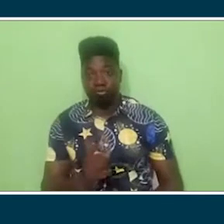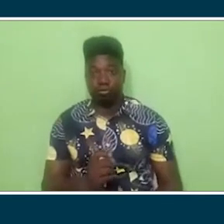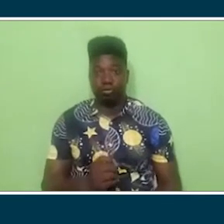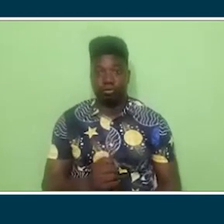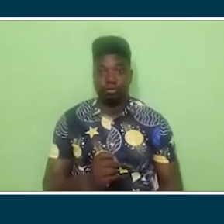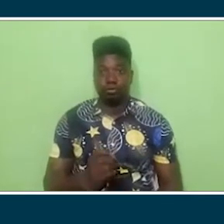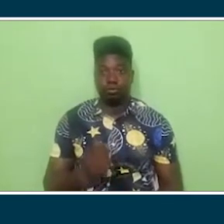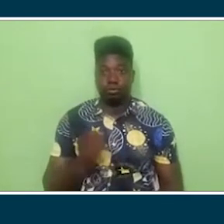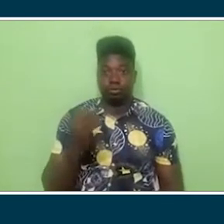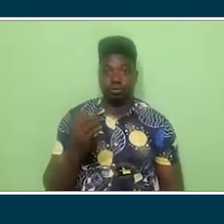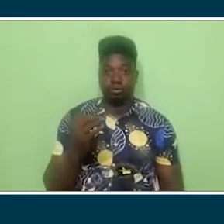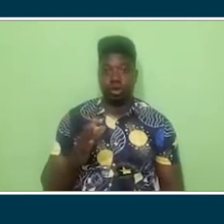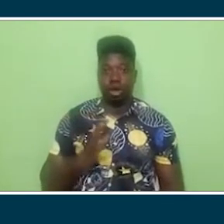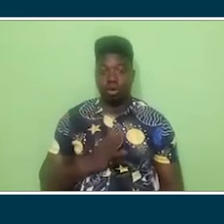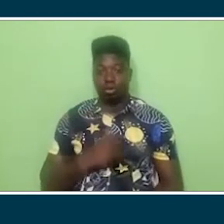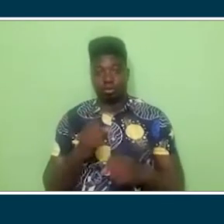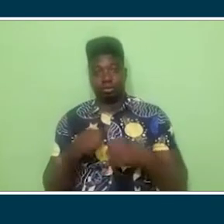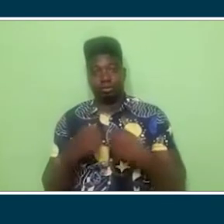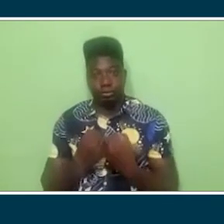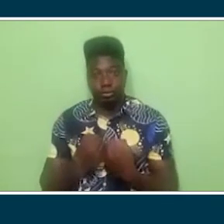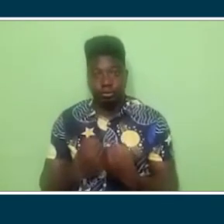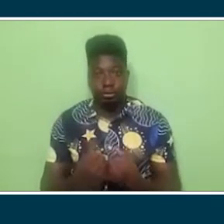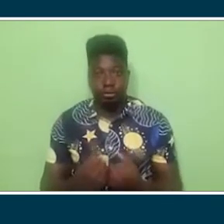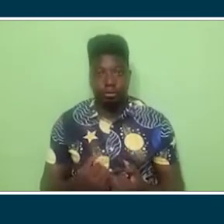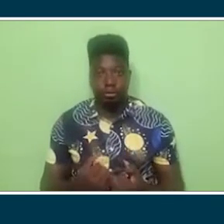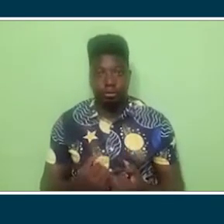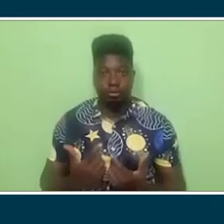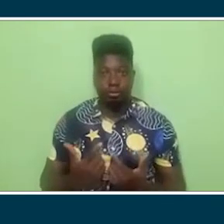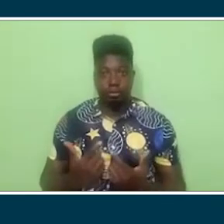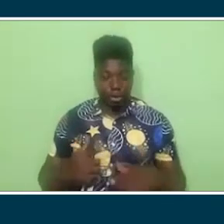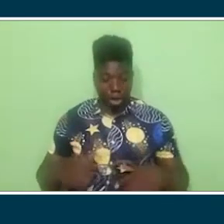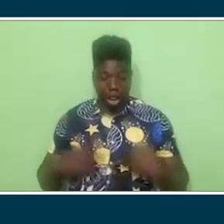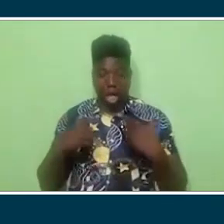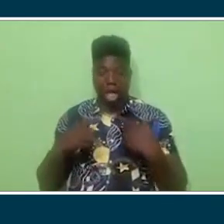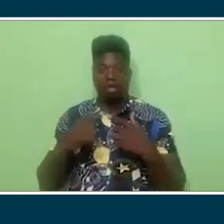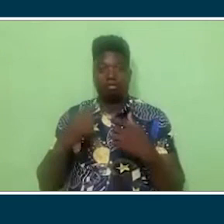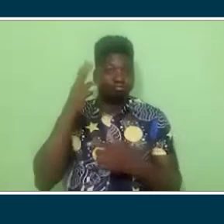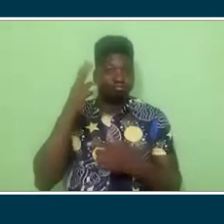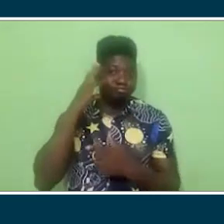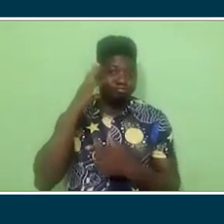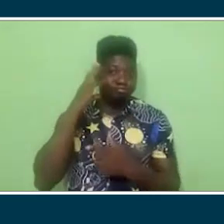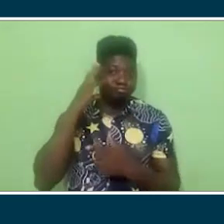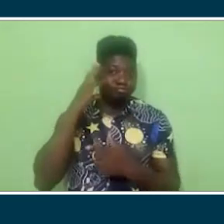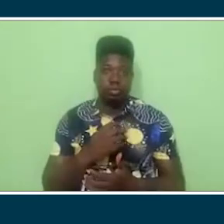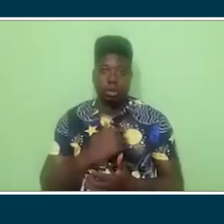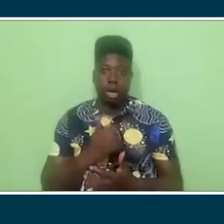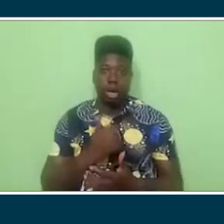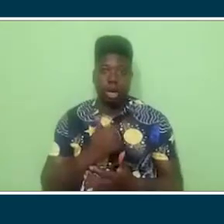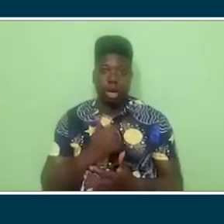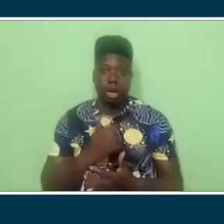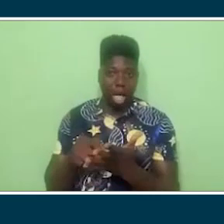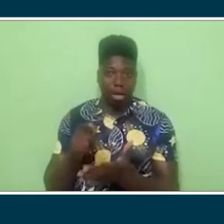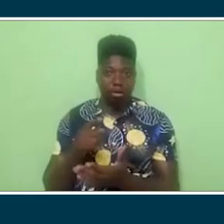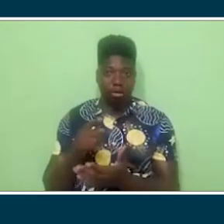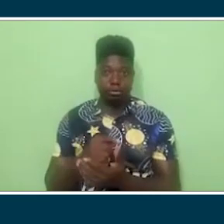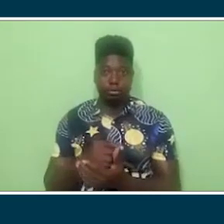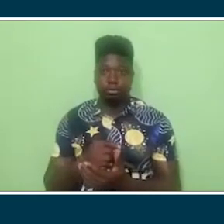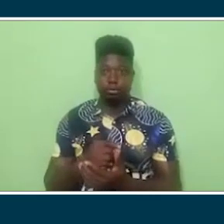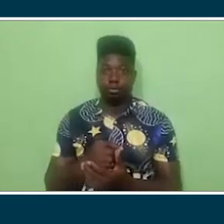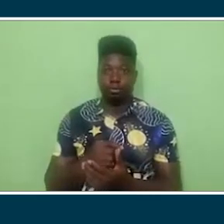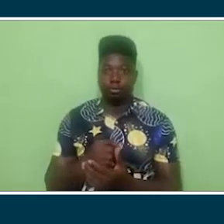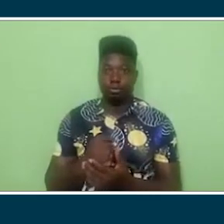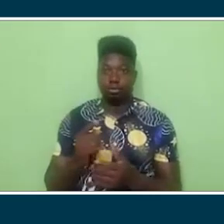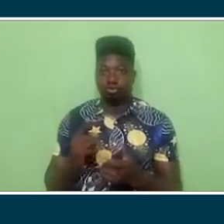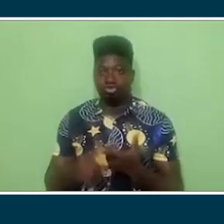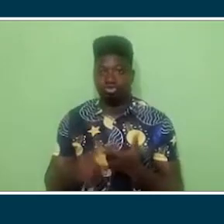not lived experience. And so these are dovetailing all the time. And of course, the way that oppression works,